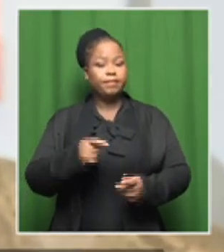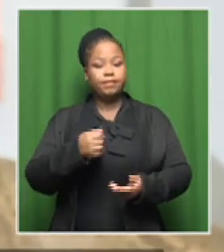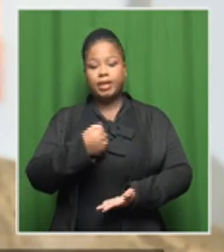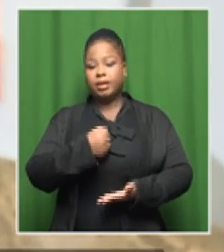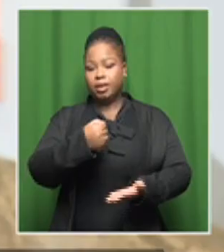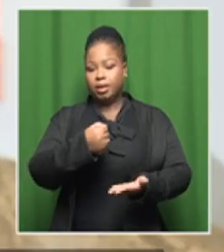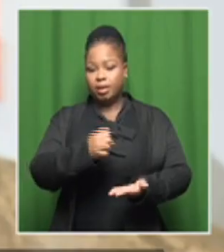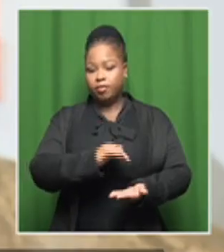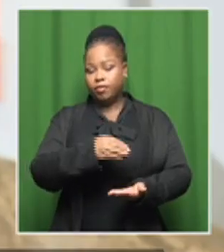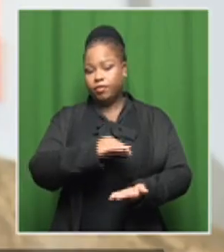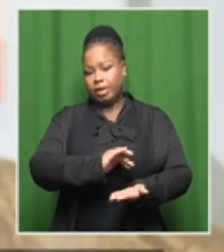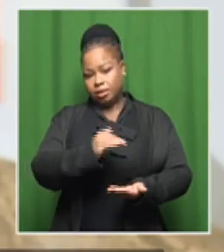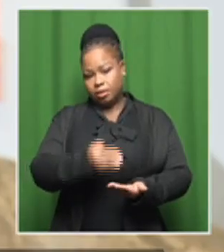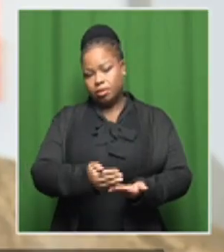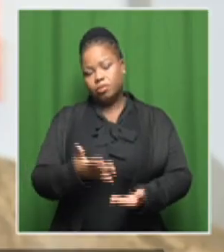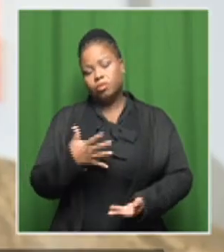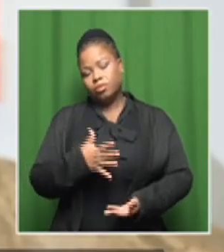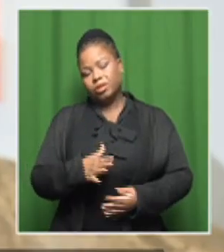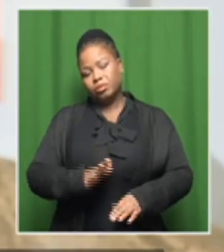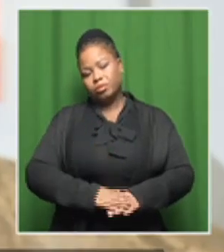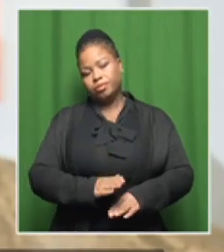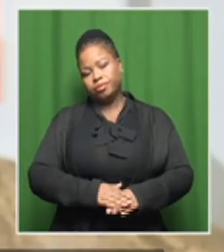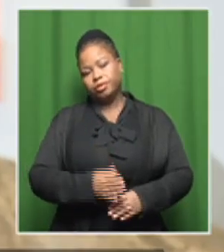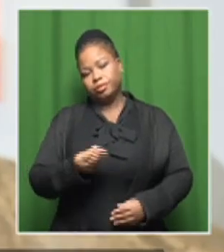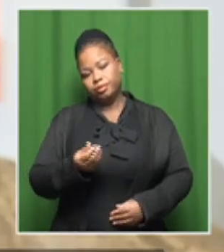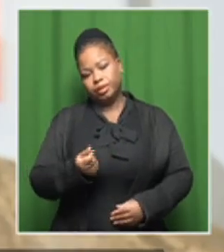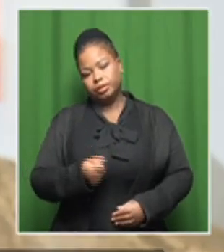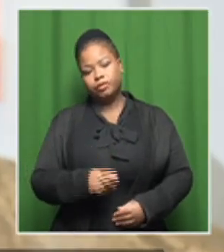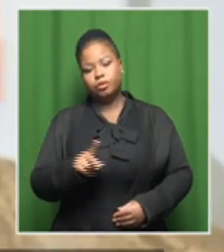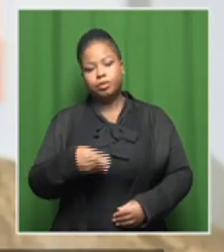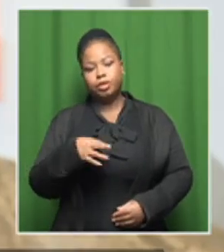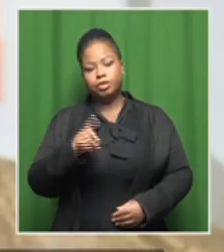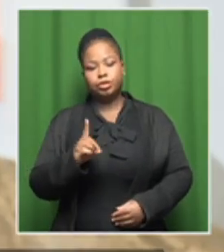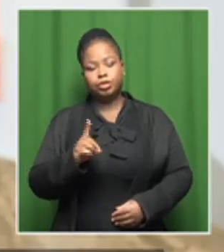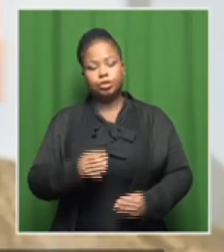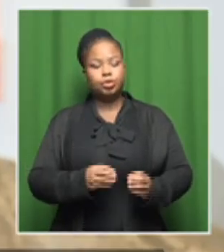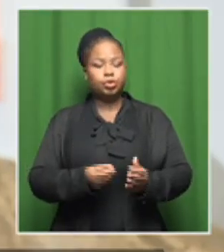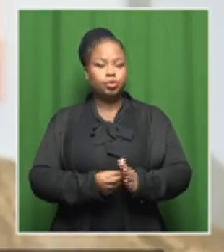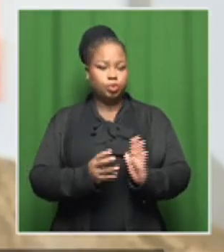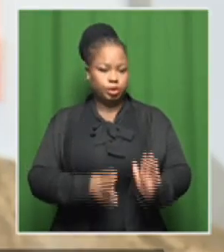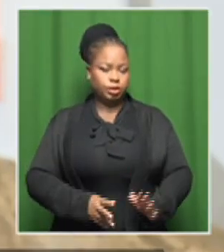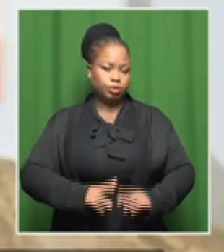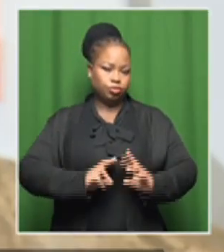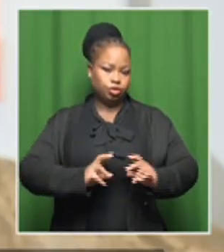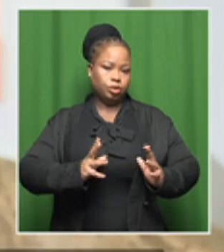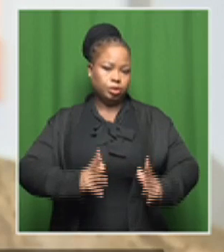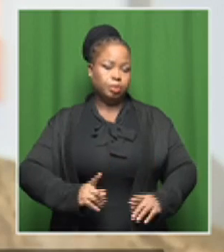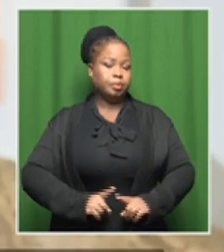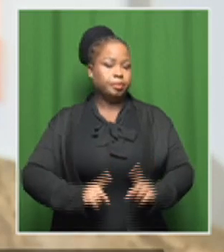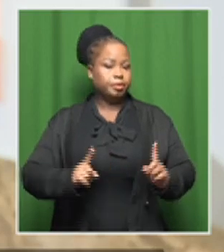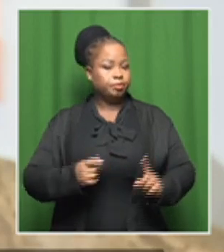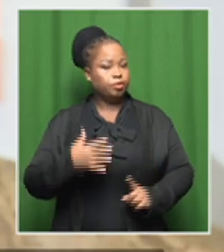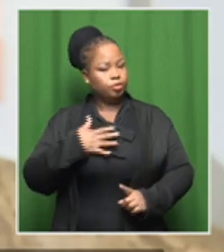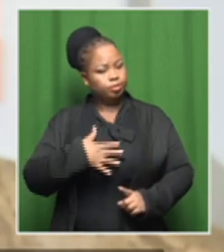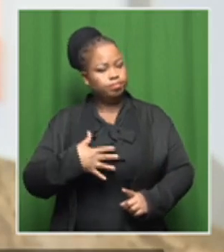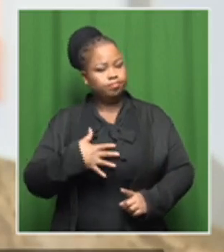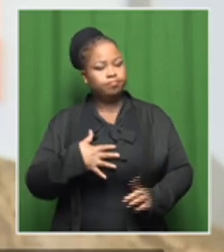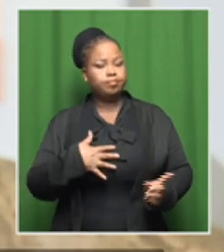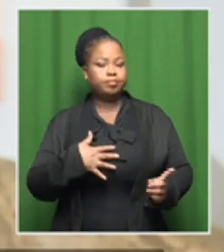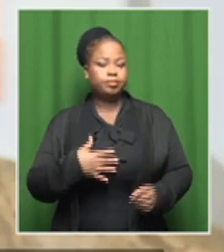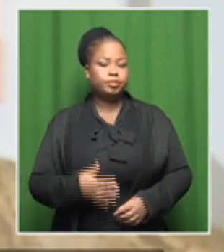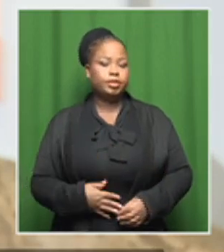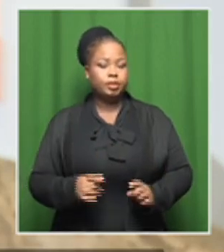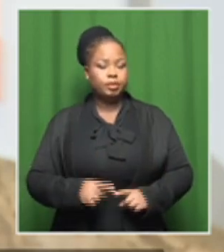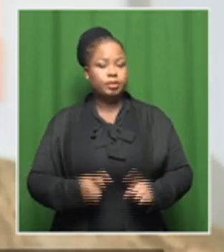we were to have more money available to fund postgraduate students and researchers. But we appreciate the effort and the